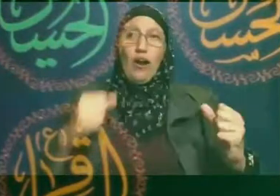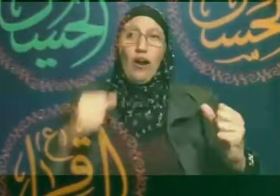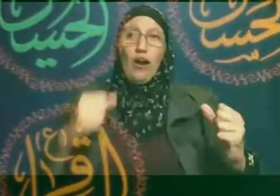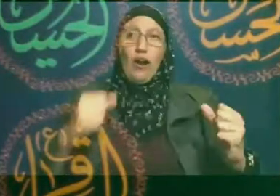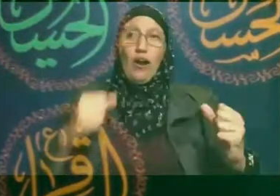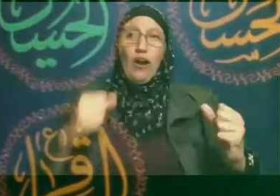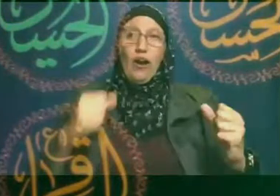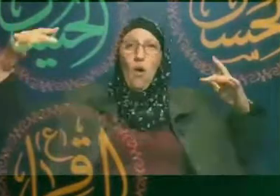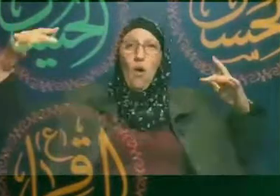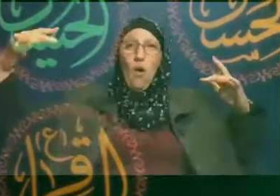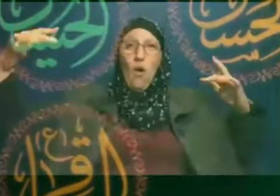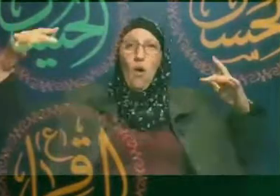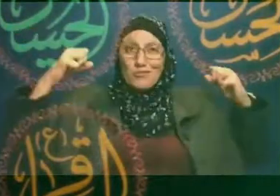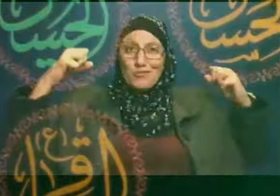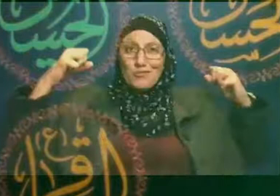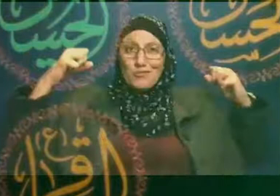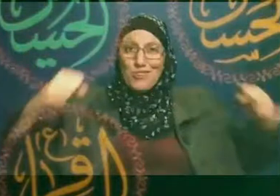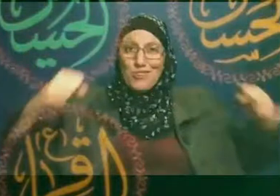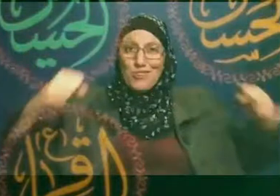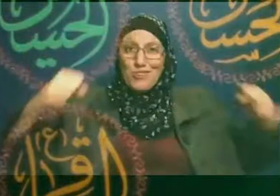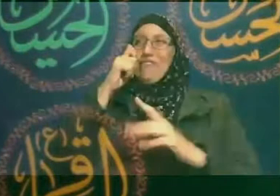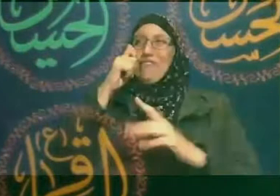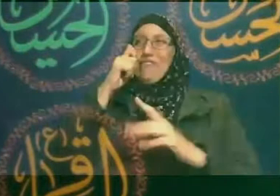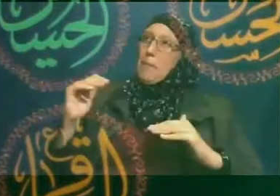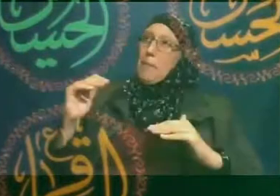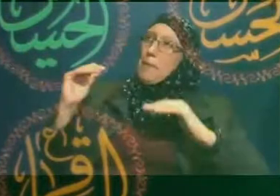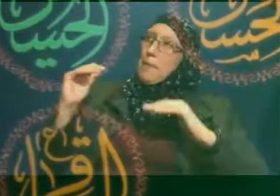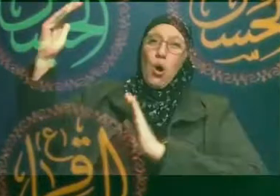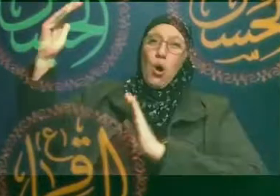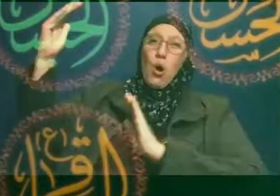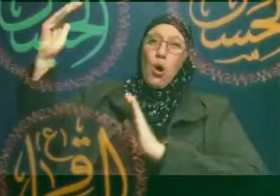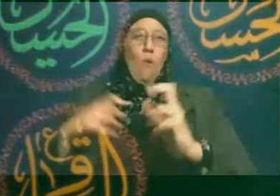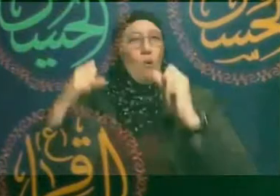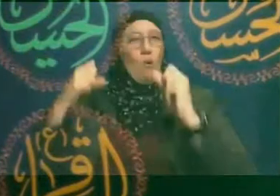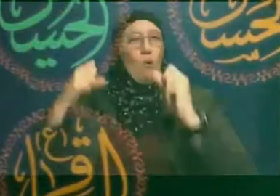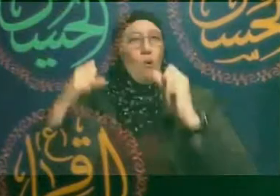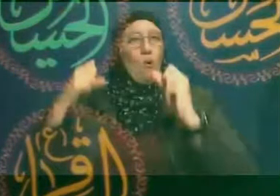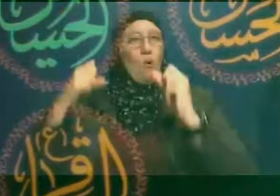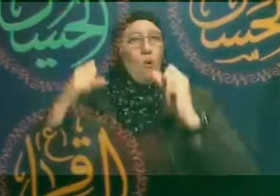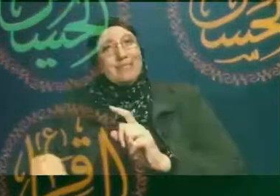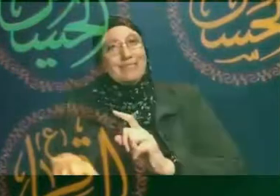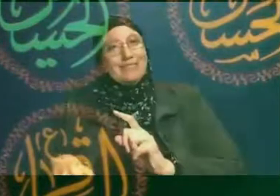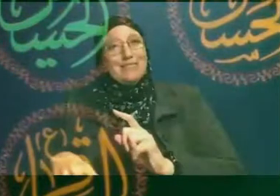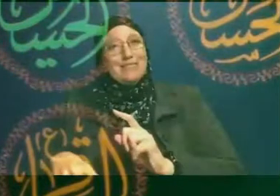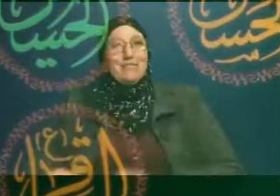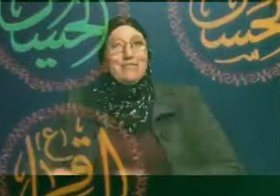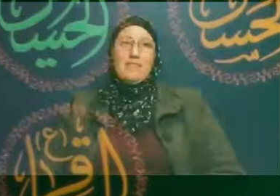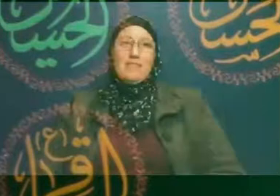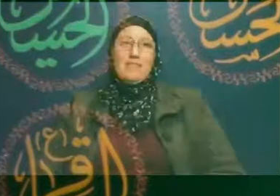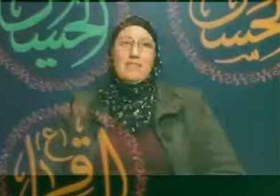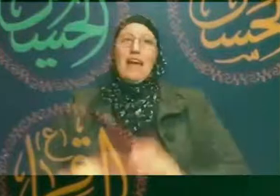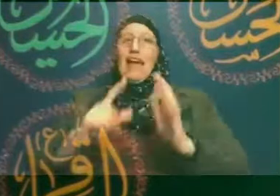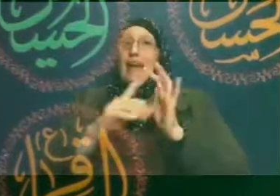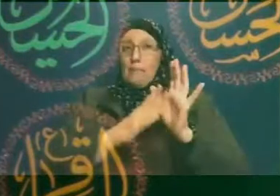and therefore the more chance for it to be granted. Not only that, and the Imam al-Baqir alayhi salam says, and Quran